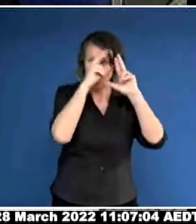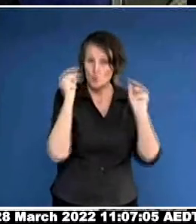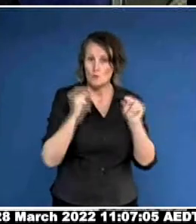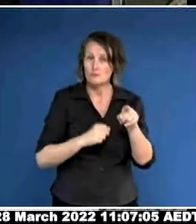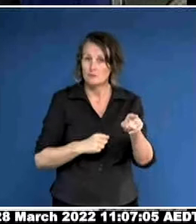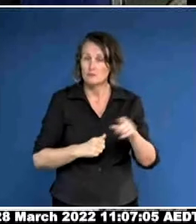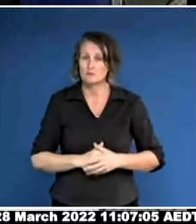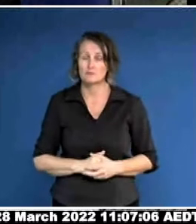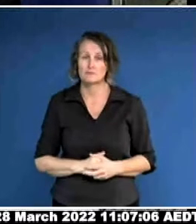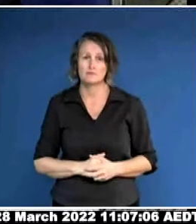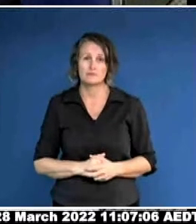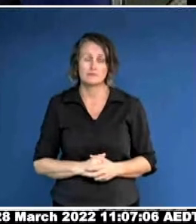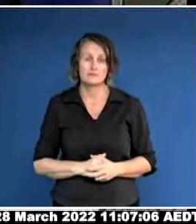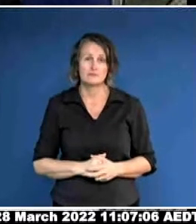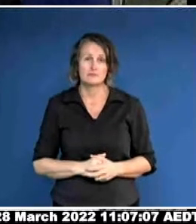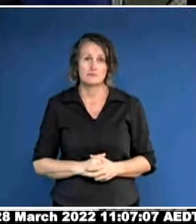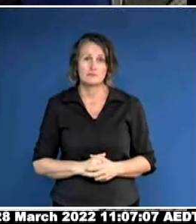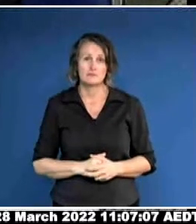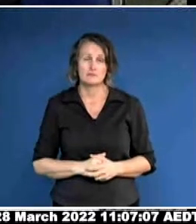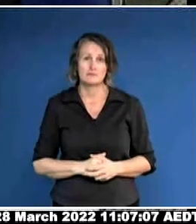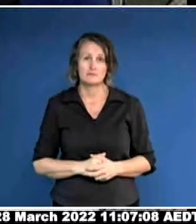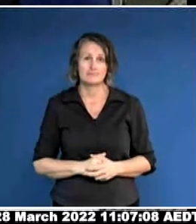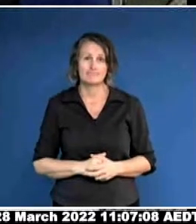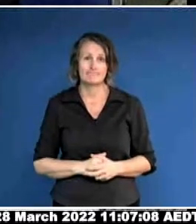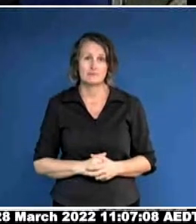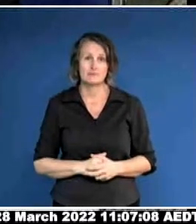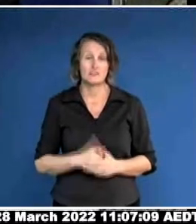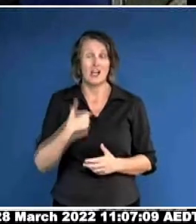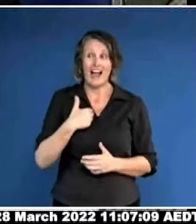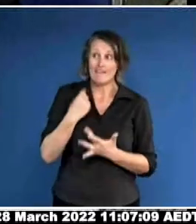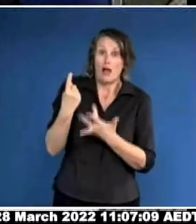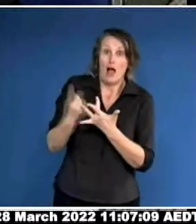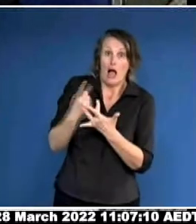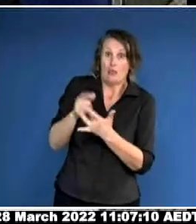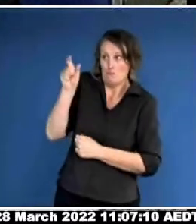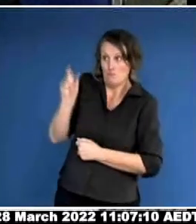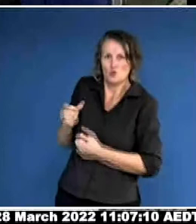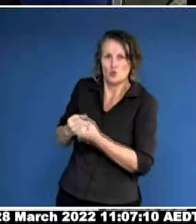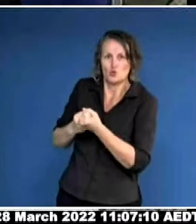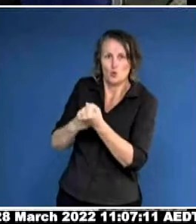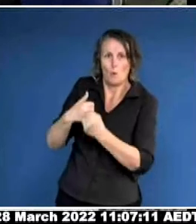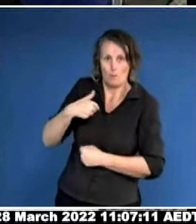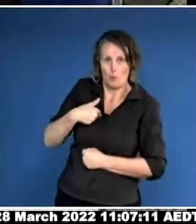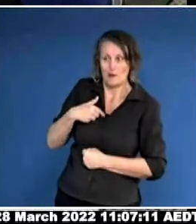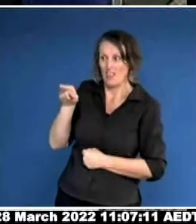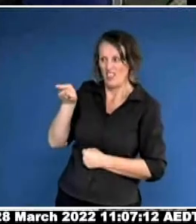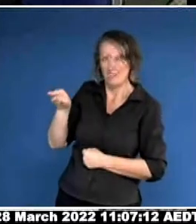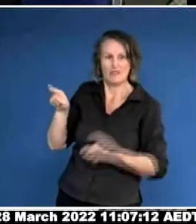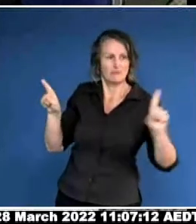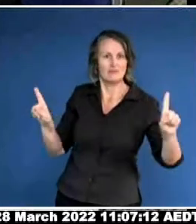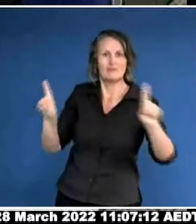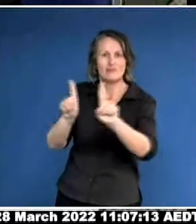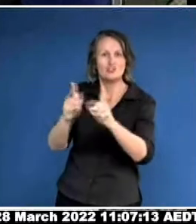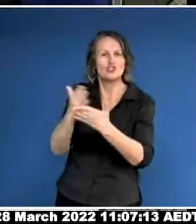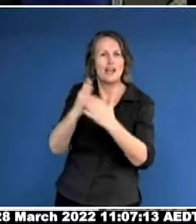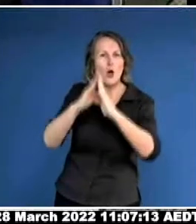He was originally the flatmate of another personal assistant who offered to help me when my personal assistant